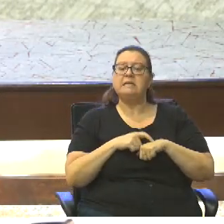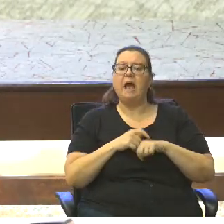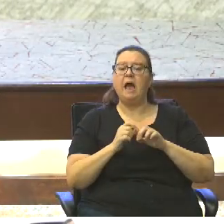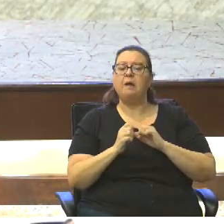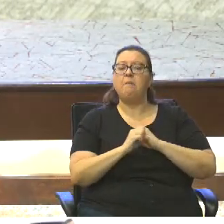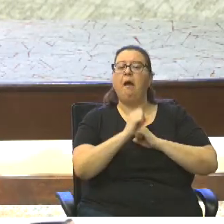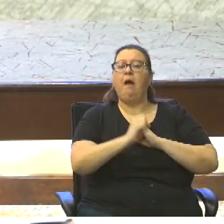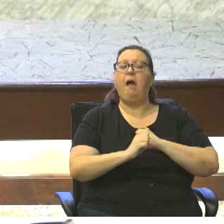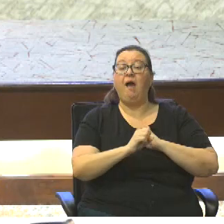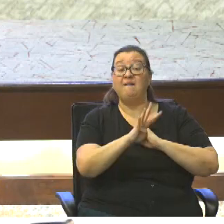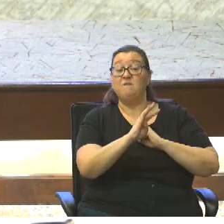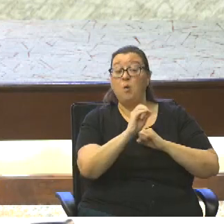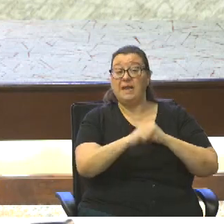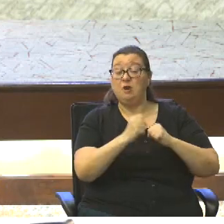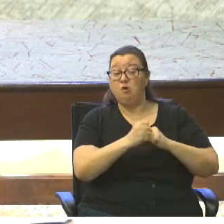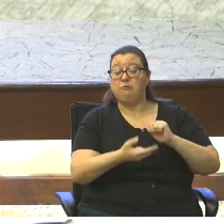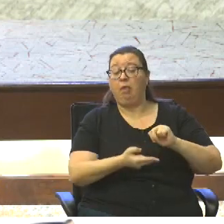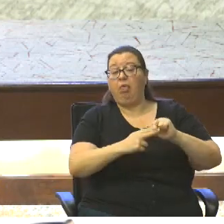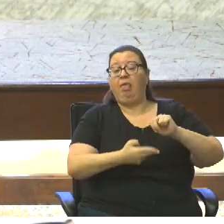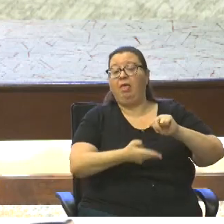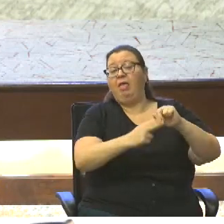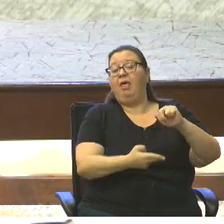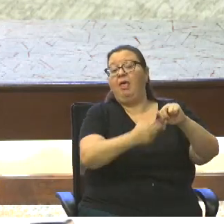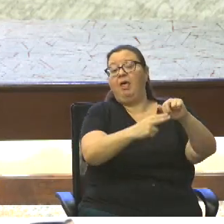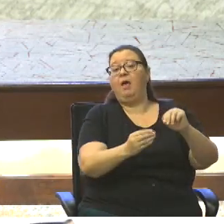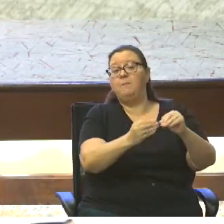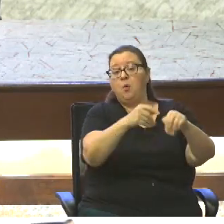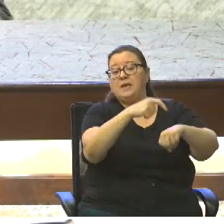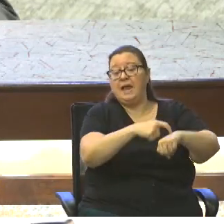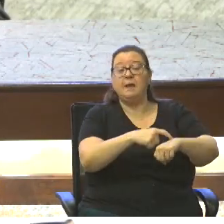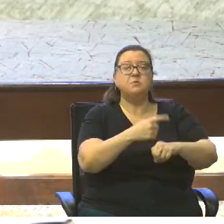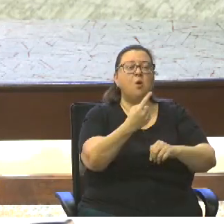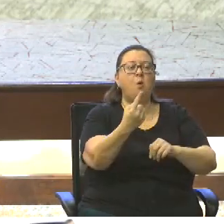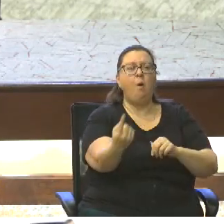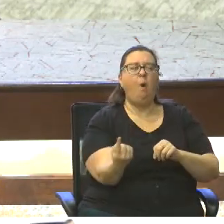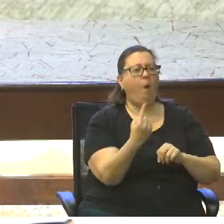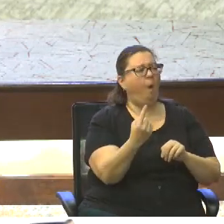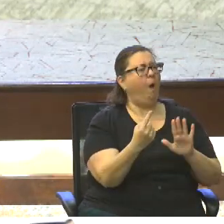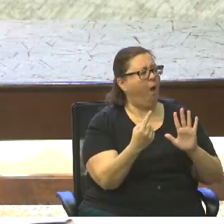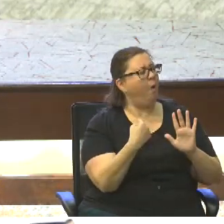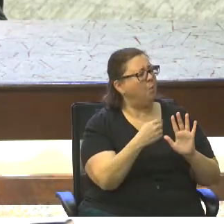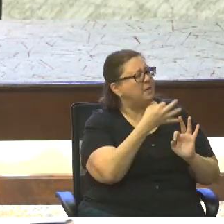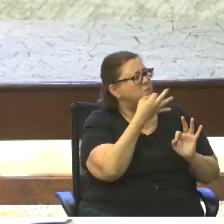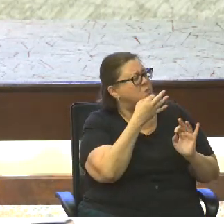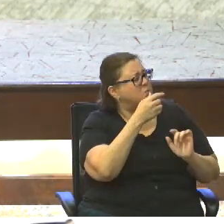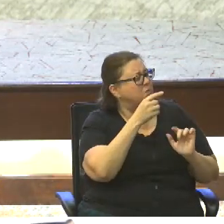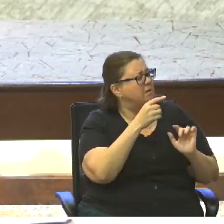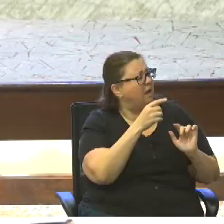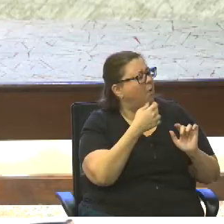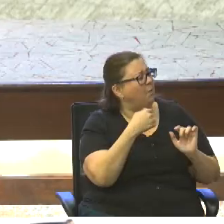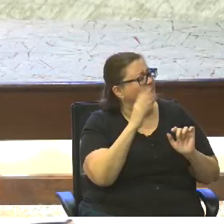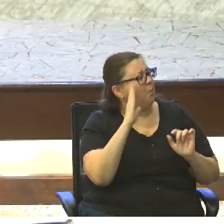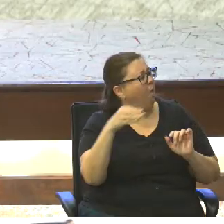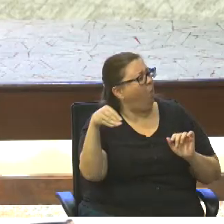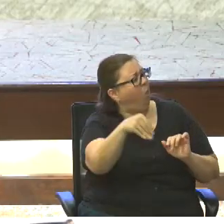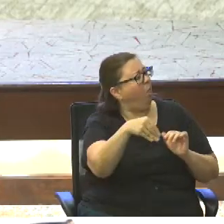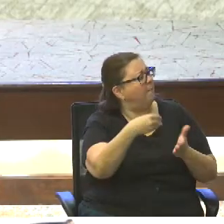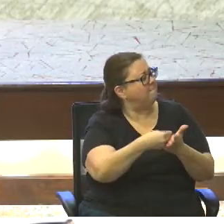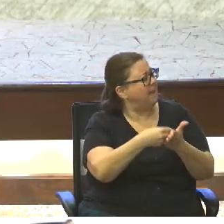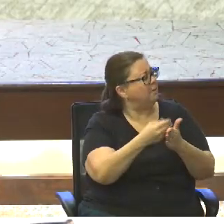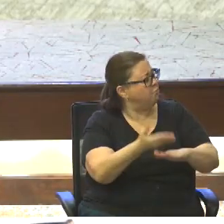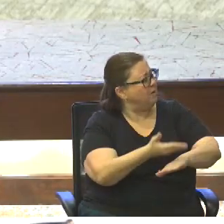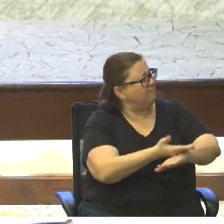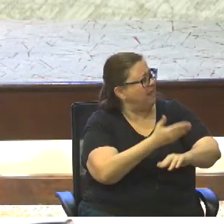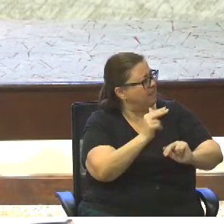onto those leases. So a tenant will come forward and say, hey, I'm going to put X number of dollars into my building to renovate